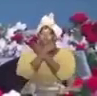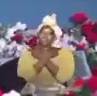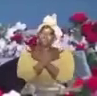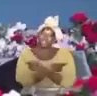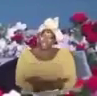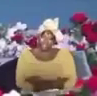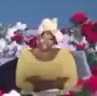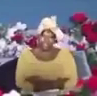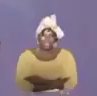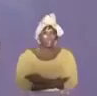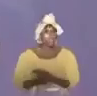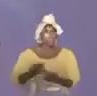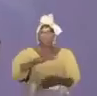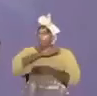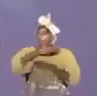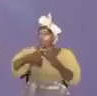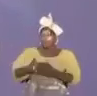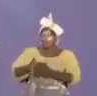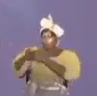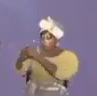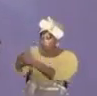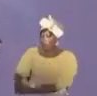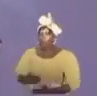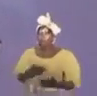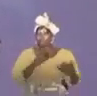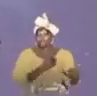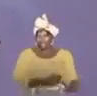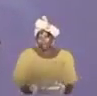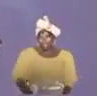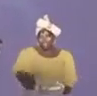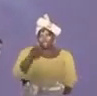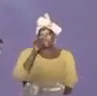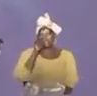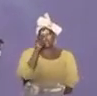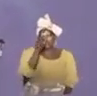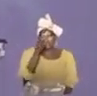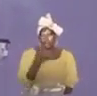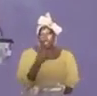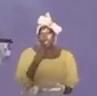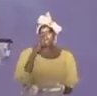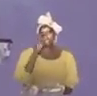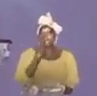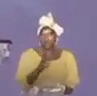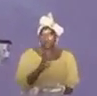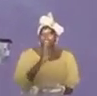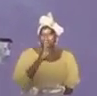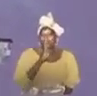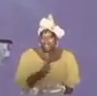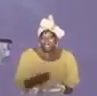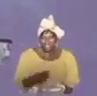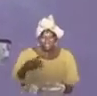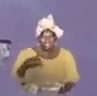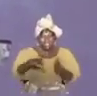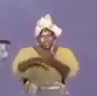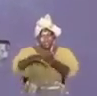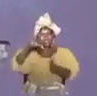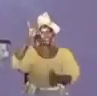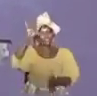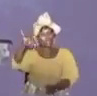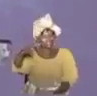about, rest on every side, is to be spiritually minded. Romans 8,